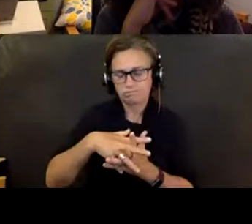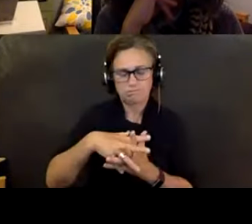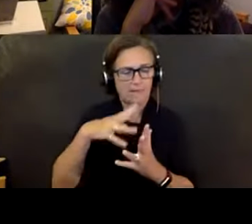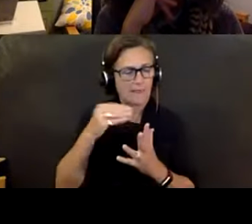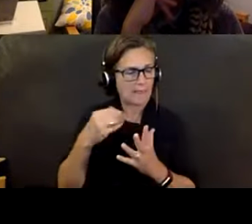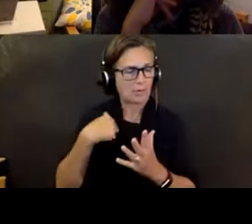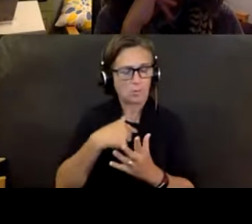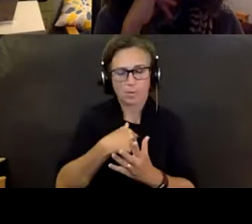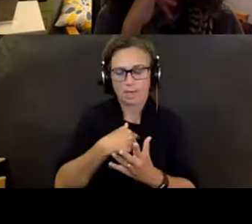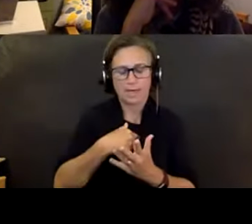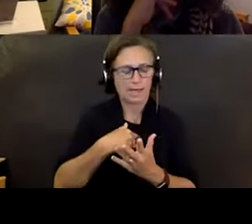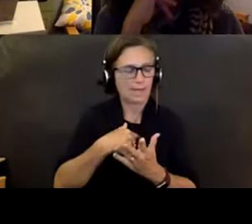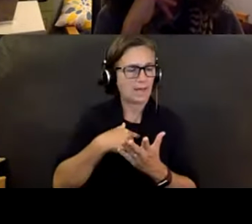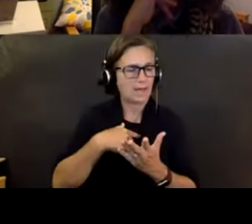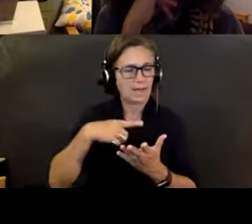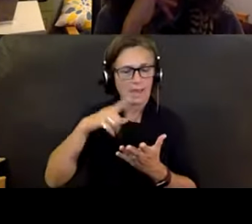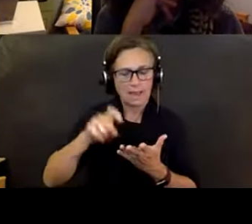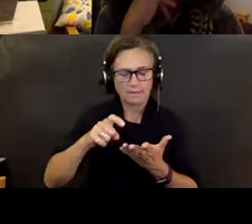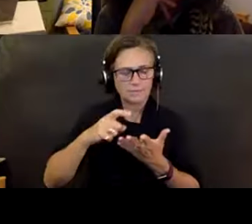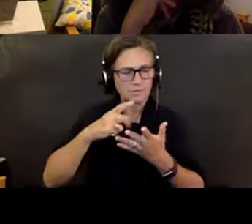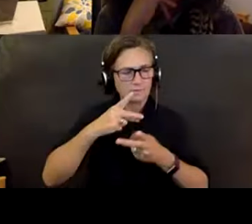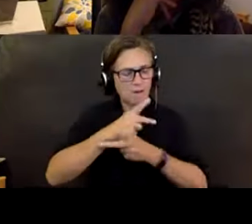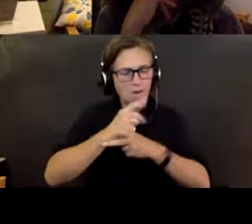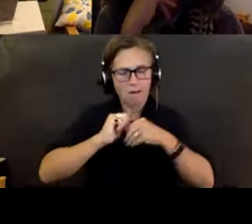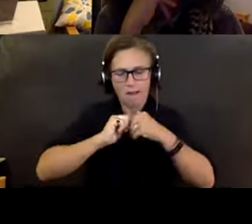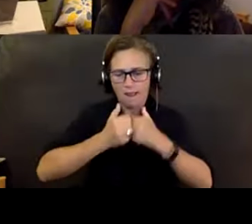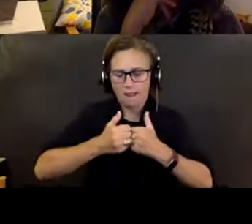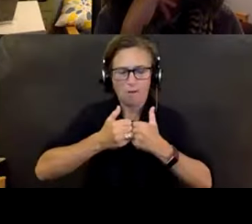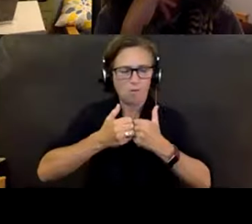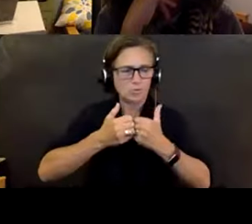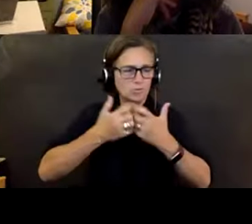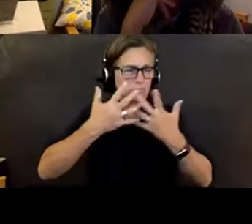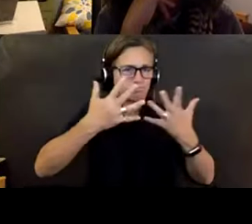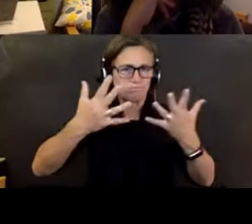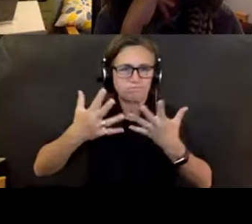and have these difficult conversations. And I think that